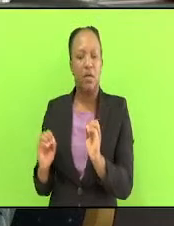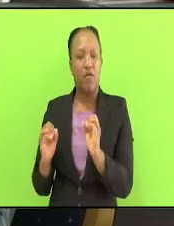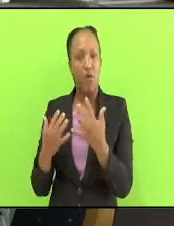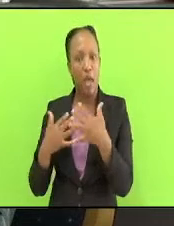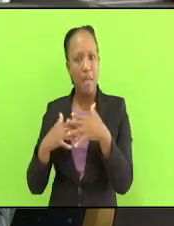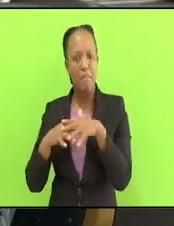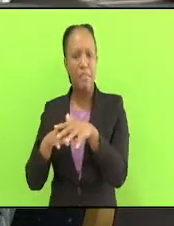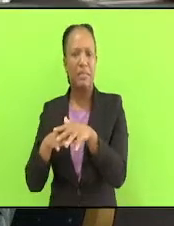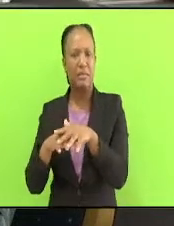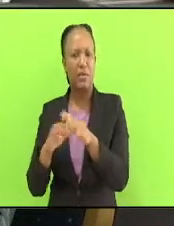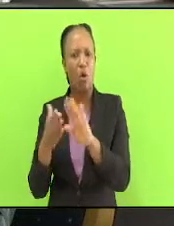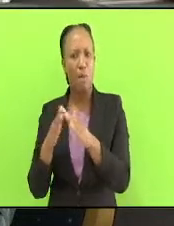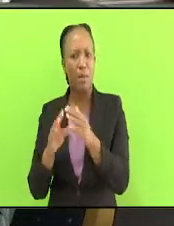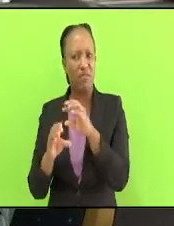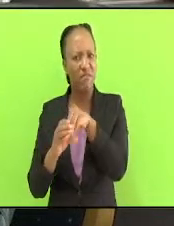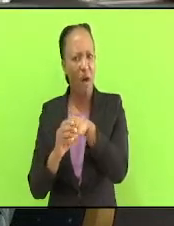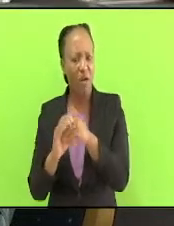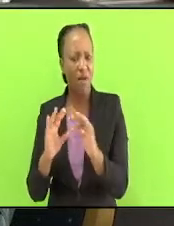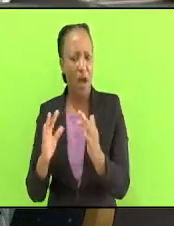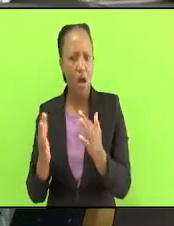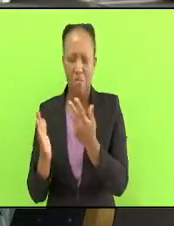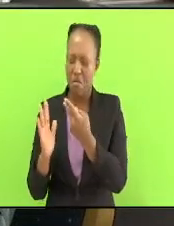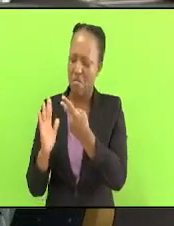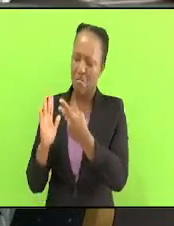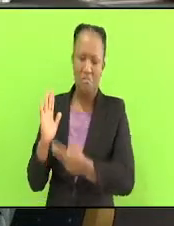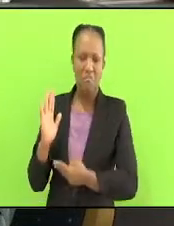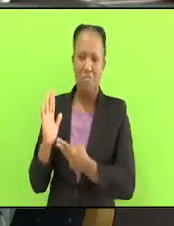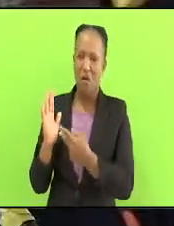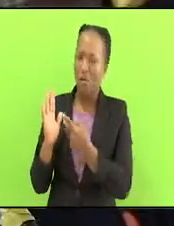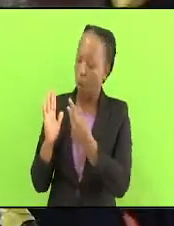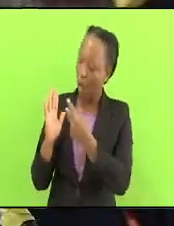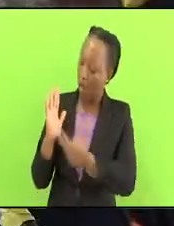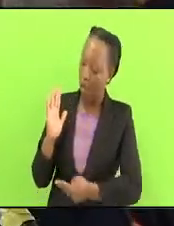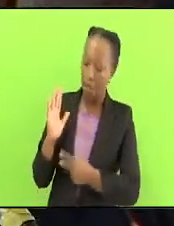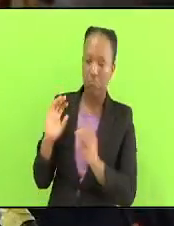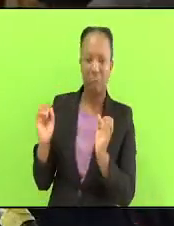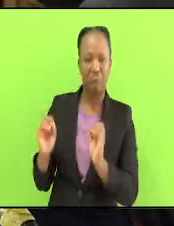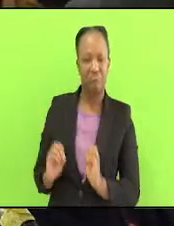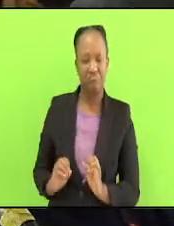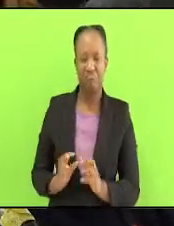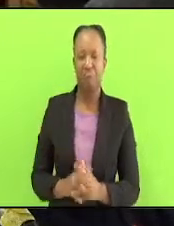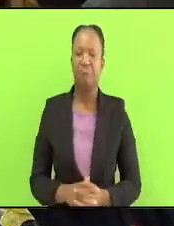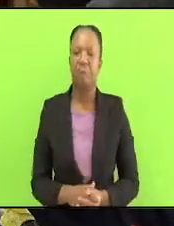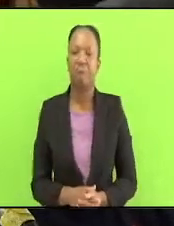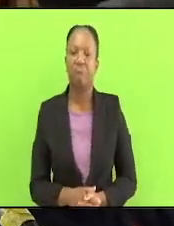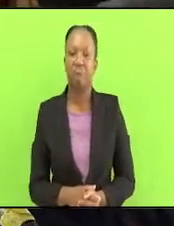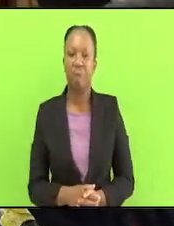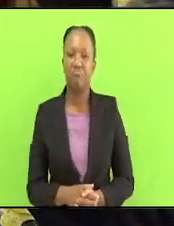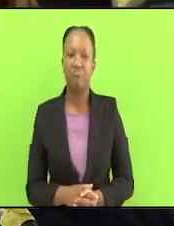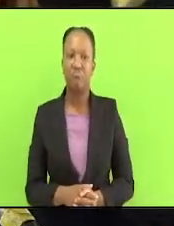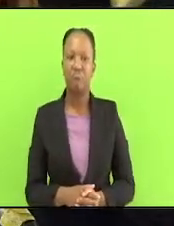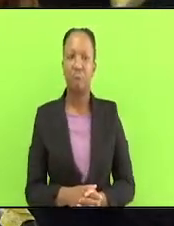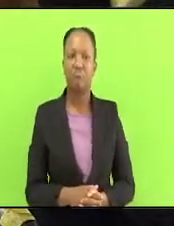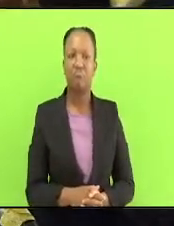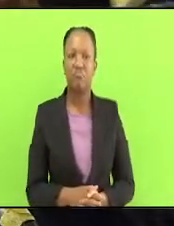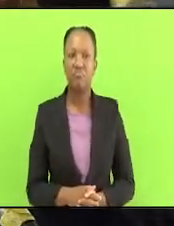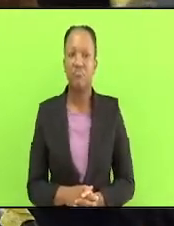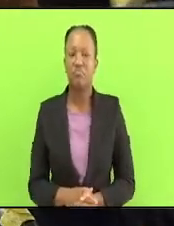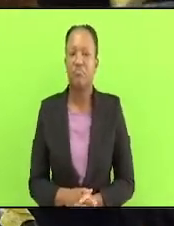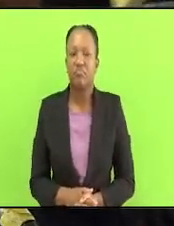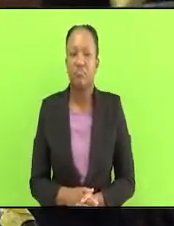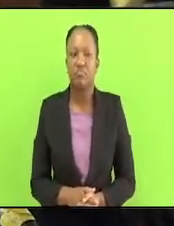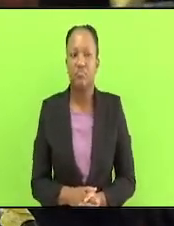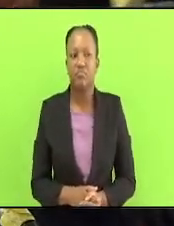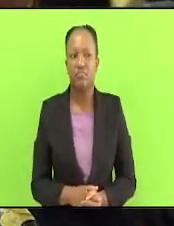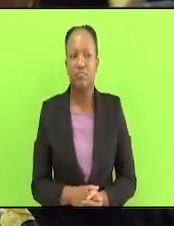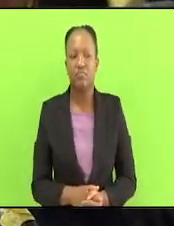implementation. Ha ke lebella molao ono o ke o badile maabane le gompieno jana ke a bona gore nako le nako go a tlhaloswa gore ke bomang ba ba newang